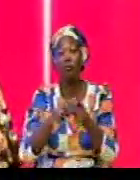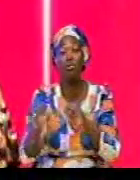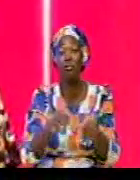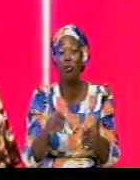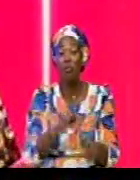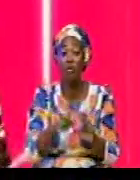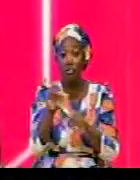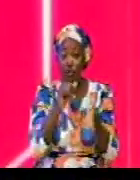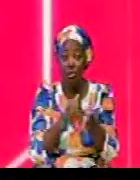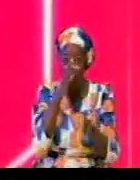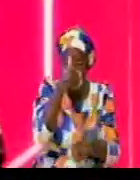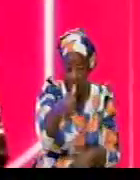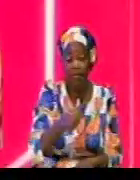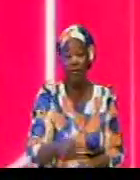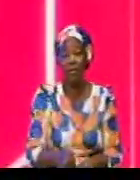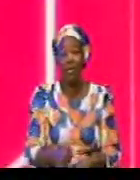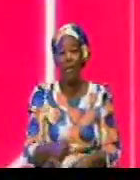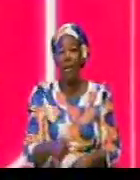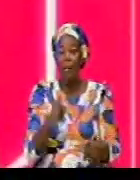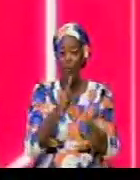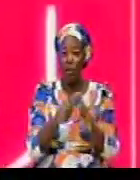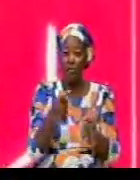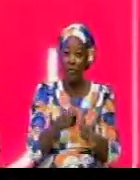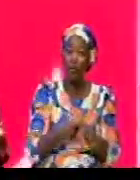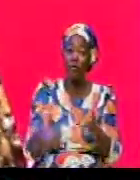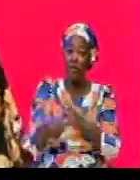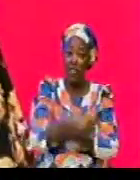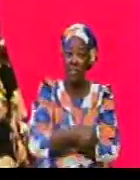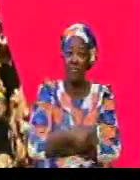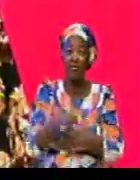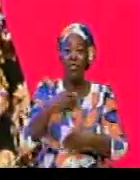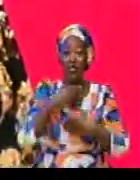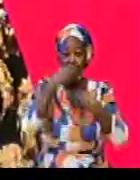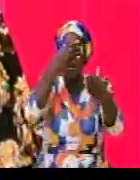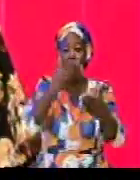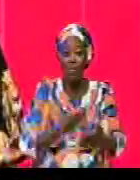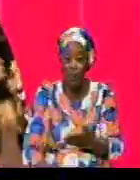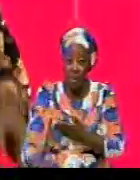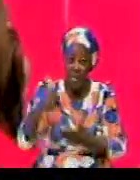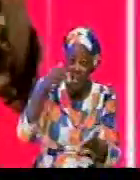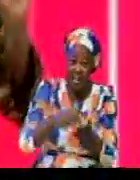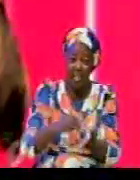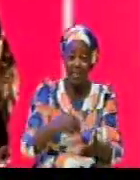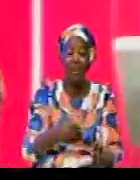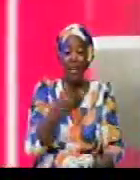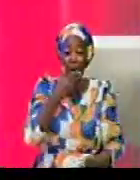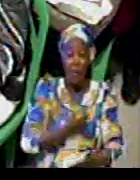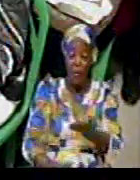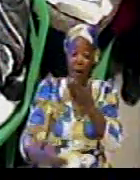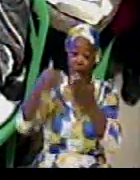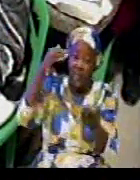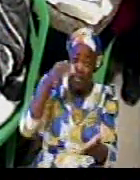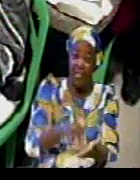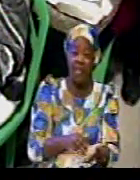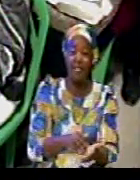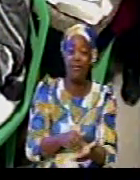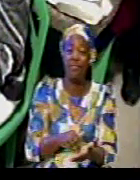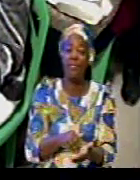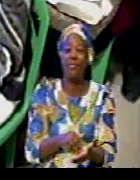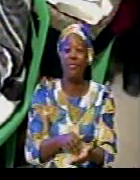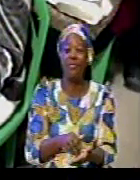not make you do anything. You do it yourself, and then you give the credit to the devil. From today, born again. Born